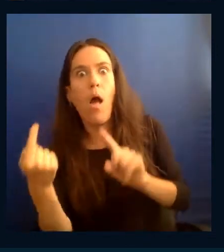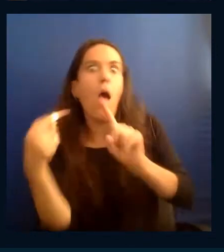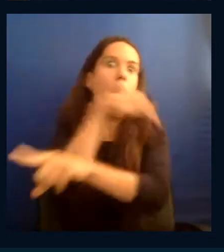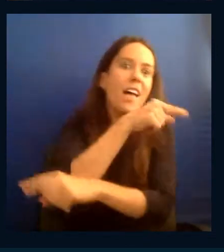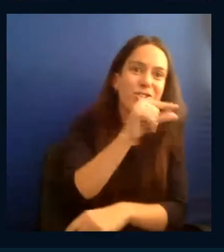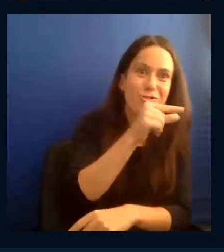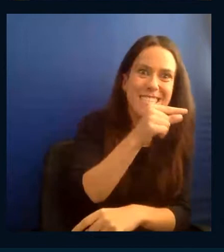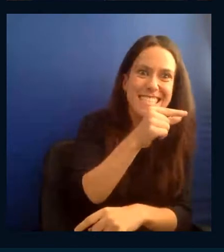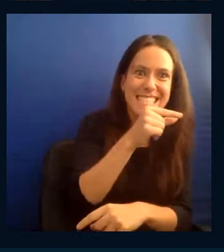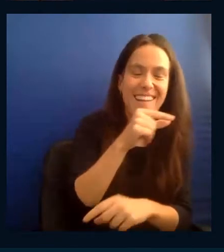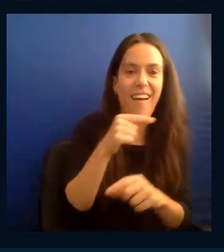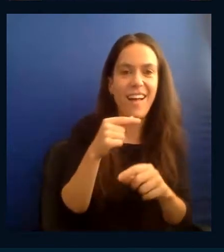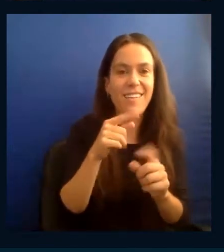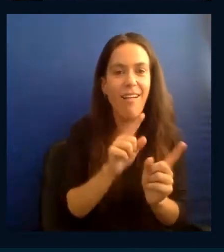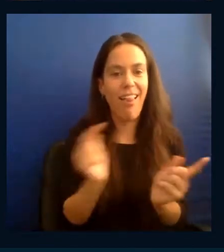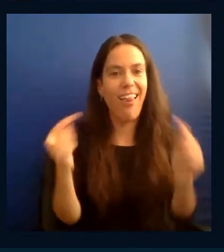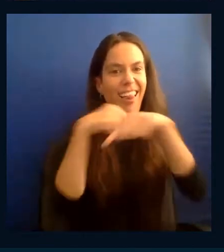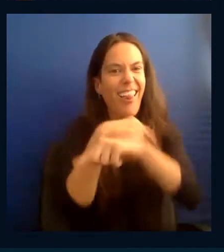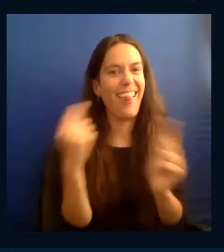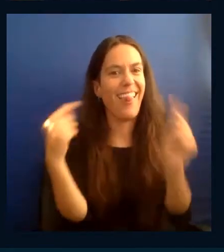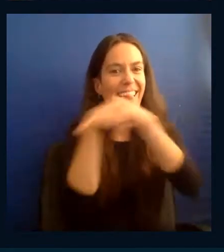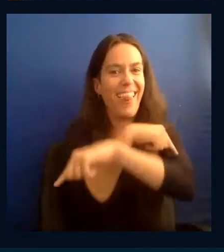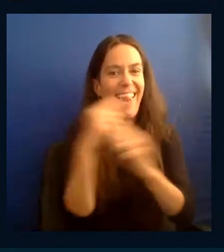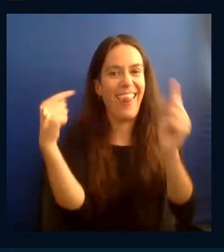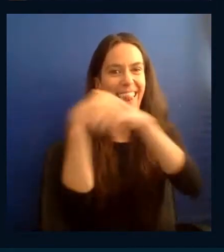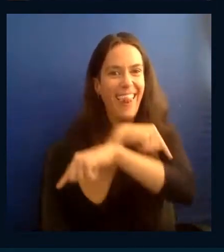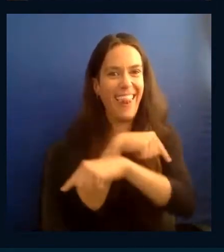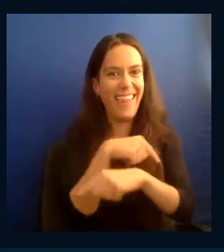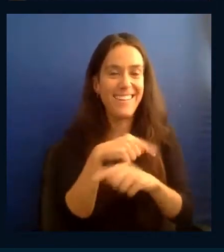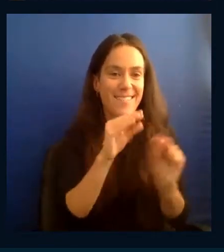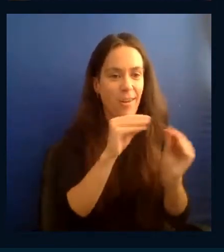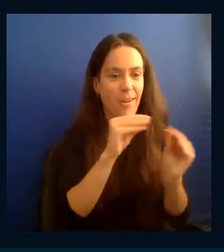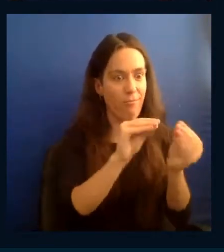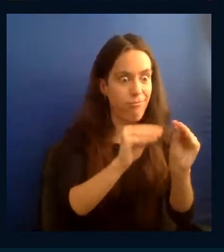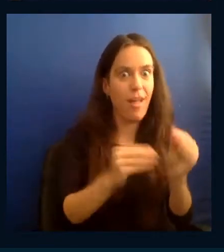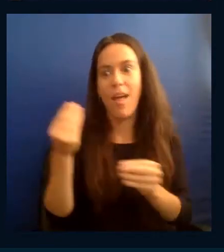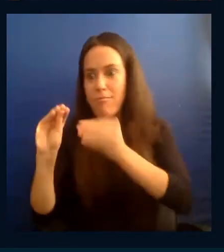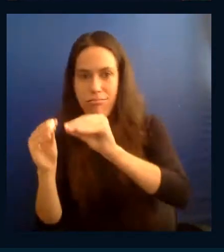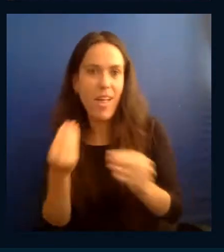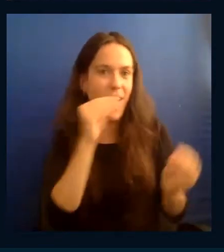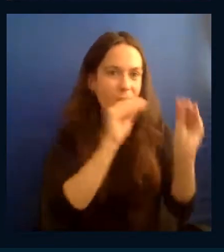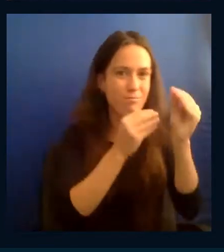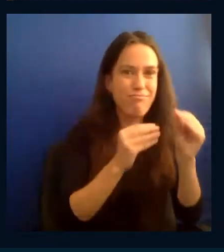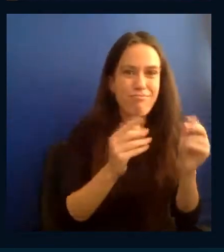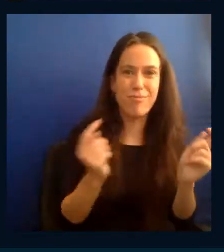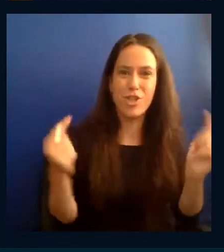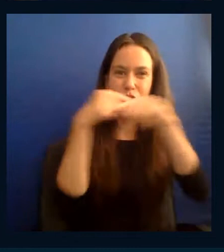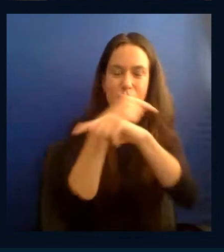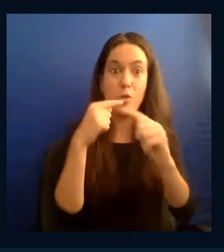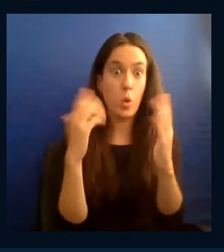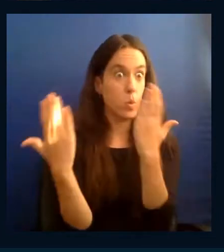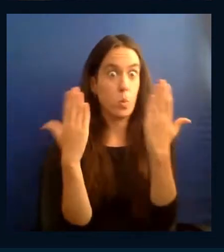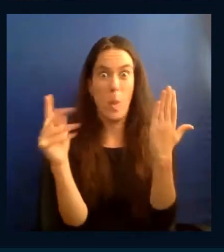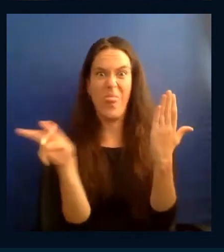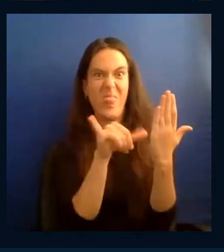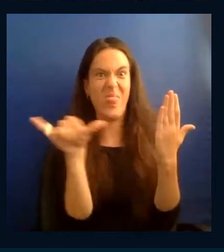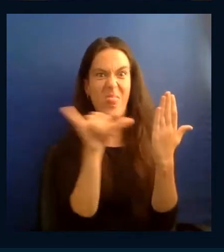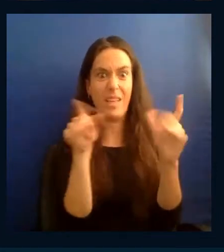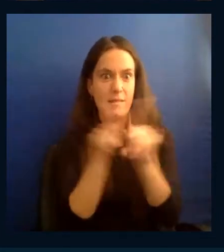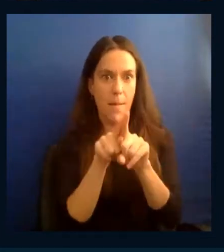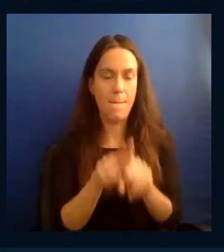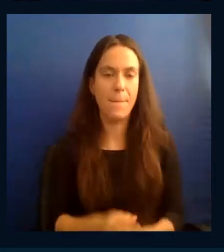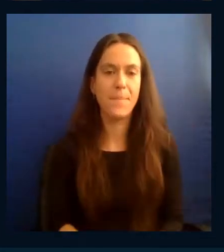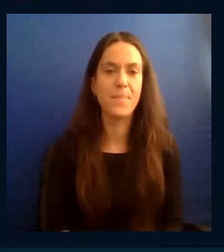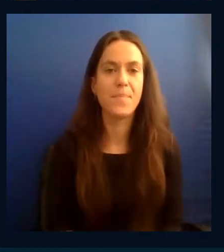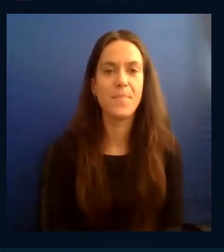your production environment. And then the old green becomes the new blue. So you literally are deploying to two identical environments.